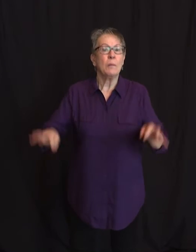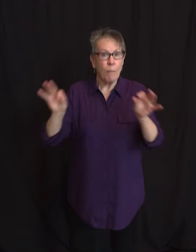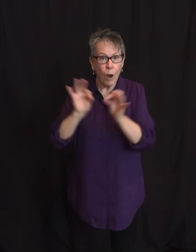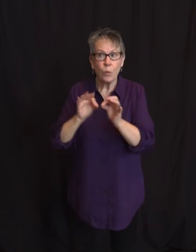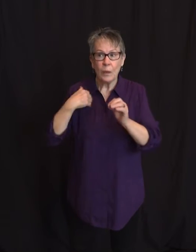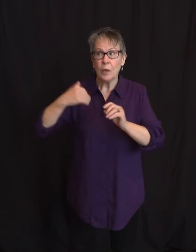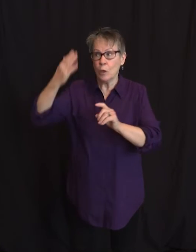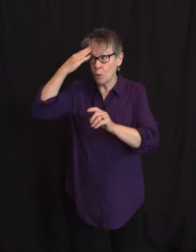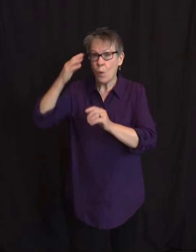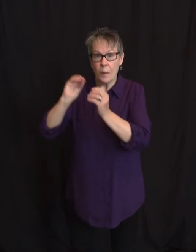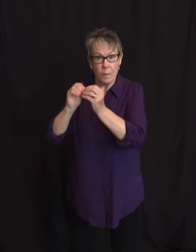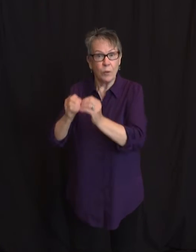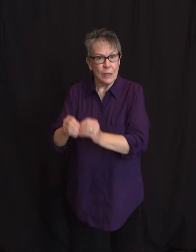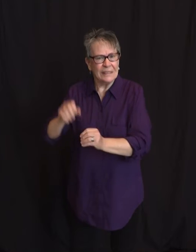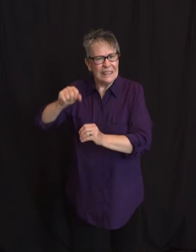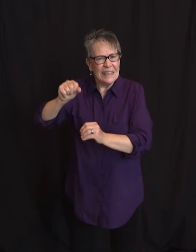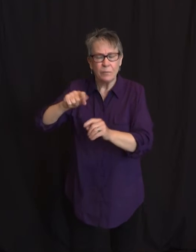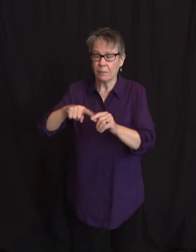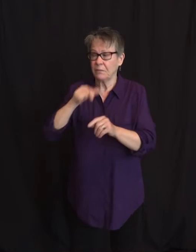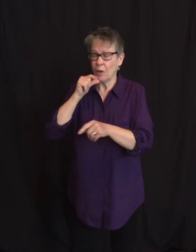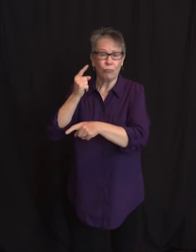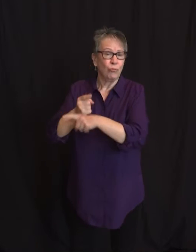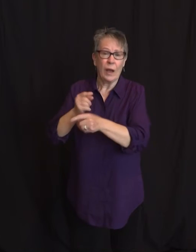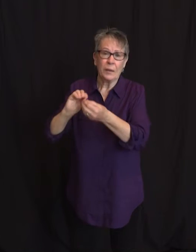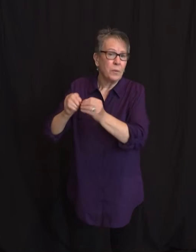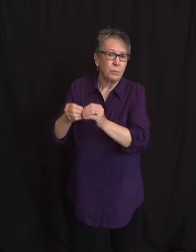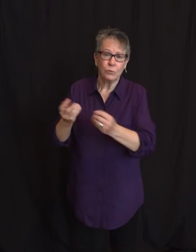to add? No, well, we